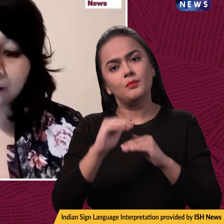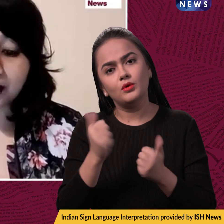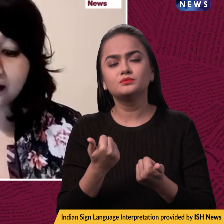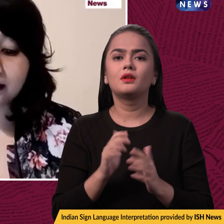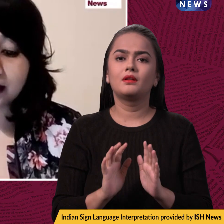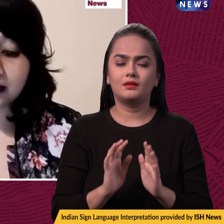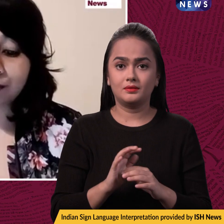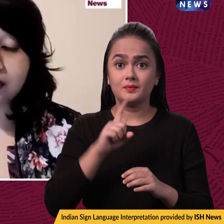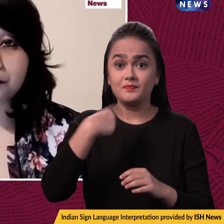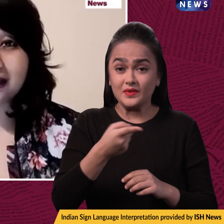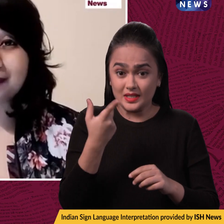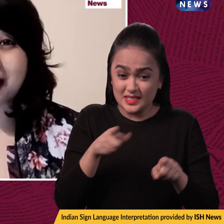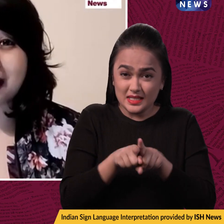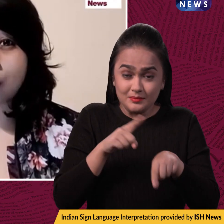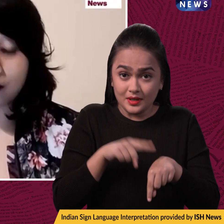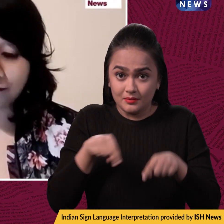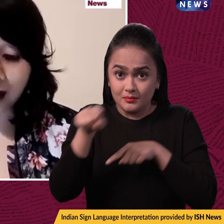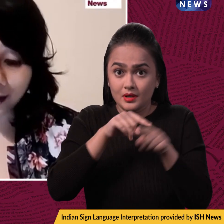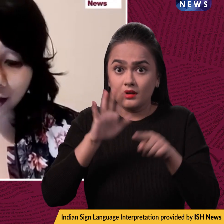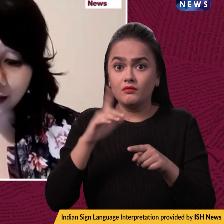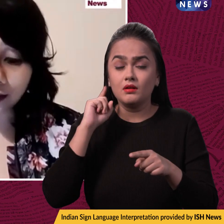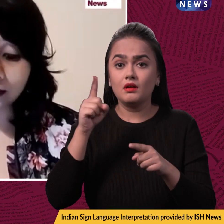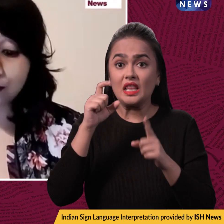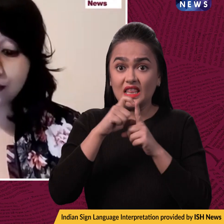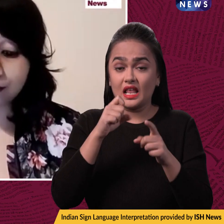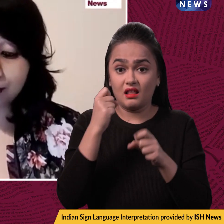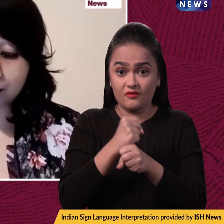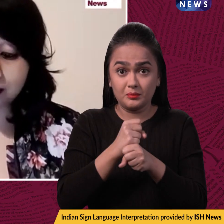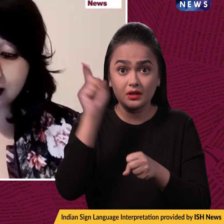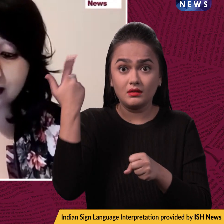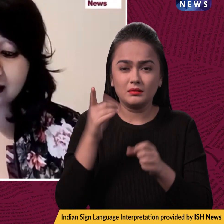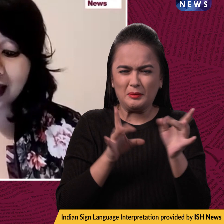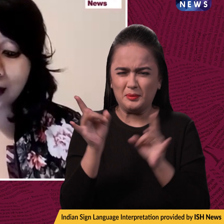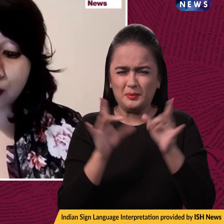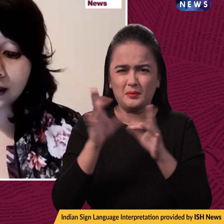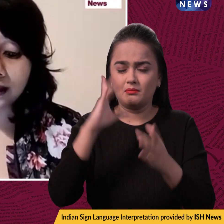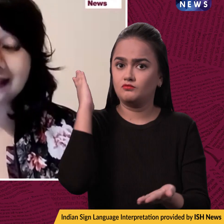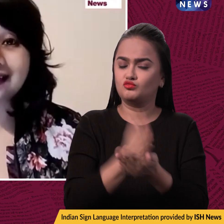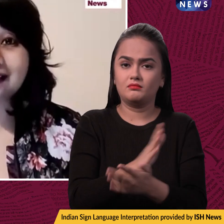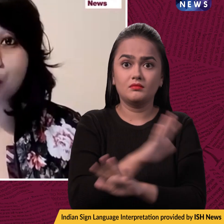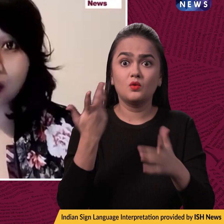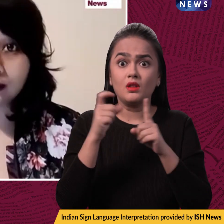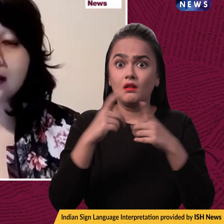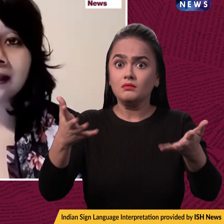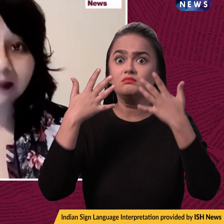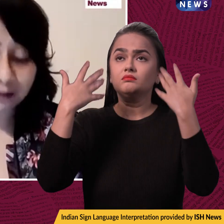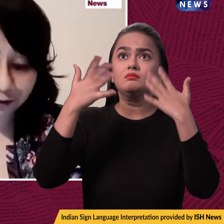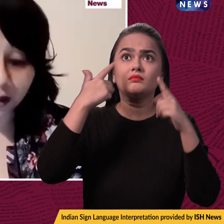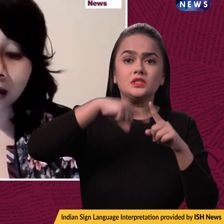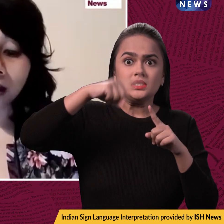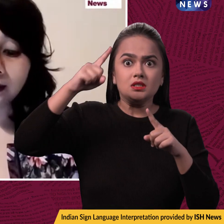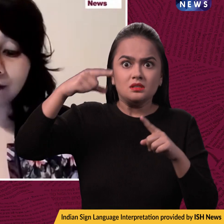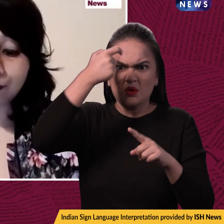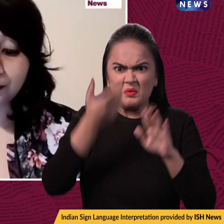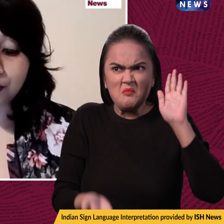Meanwhile, despite the Delhi government's complete ban on firecrackers, including the green ones, Delhi's air quality index was